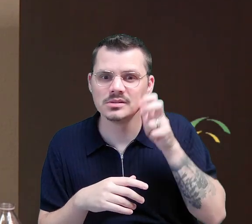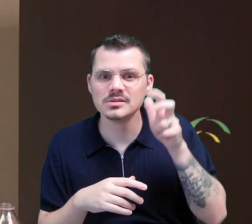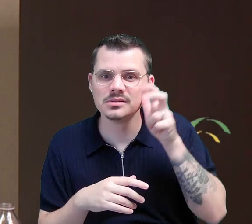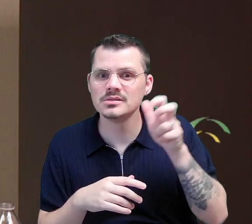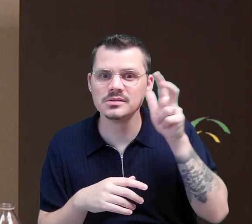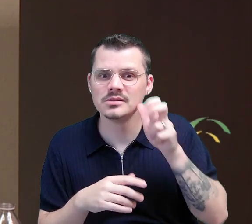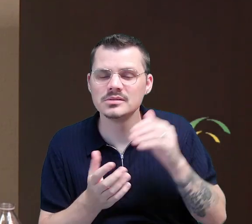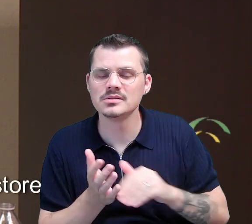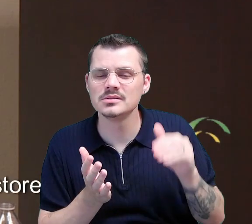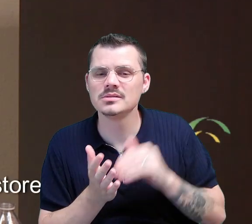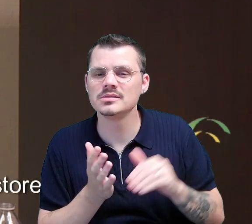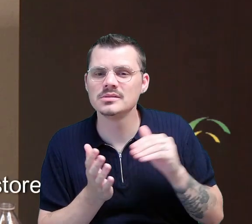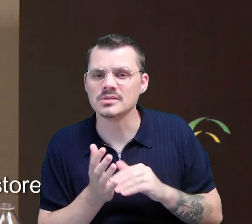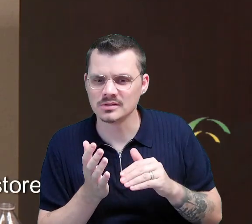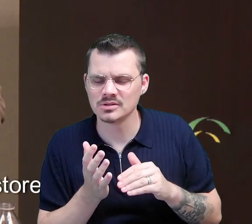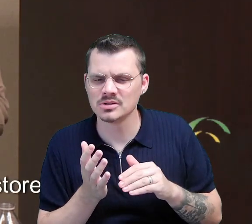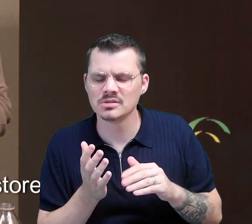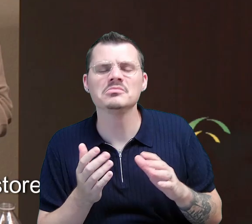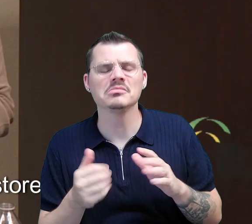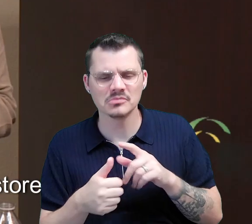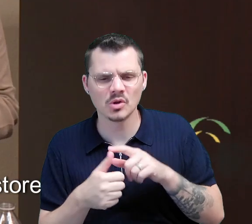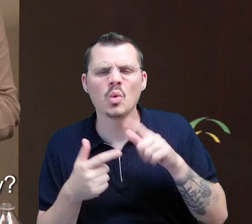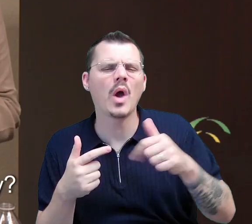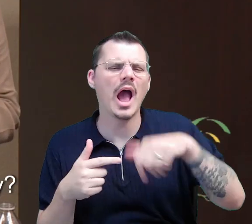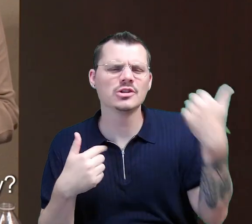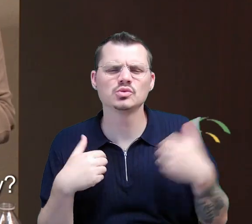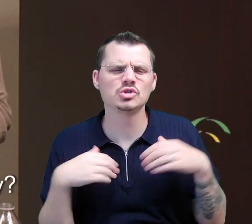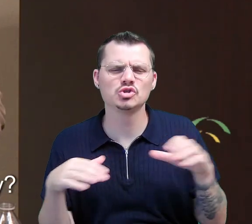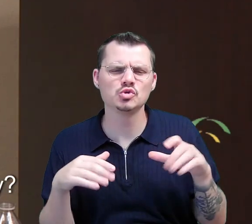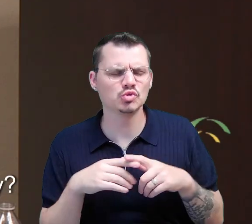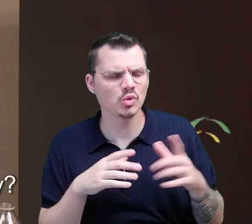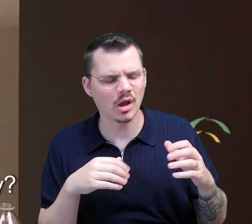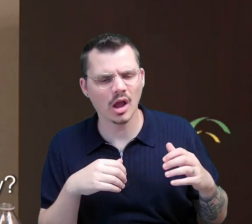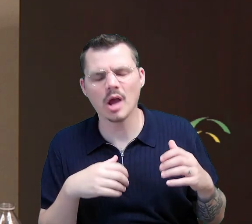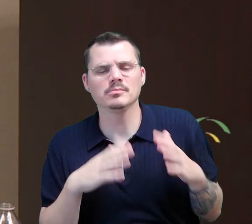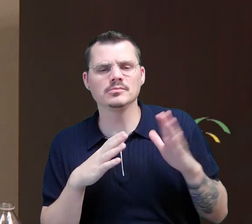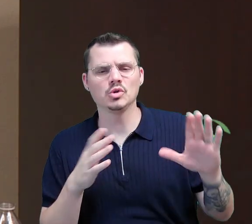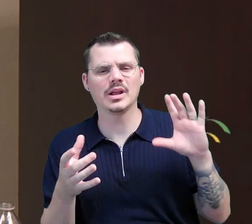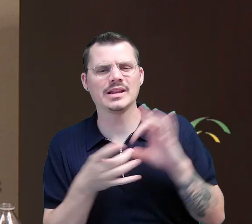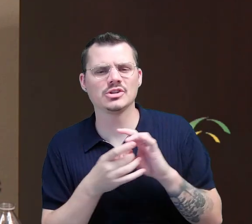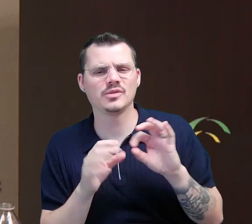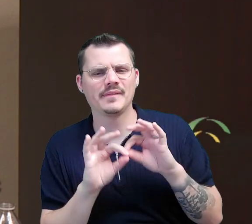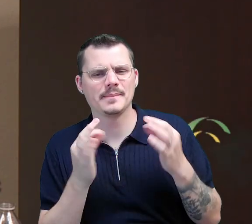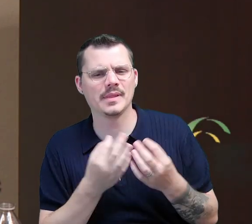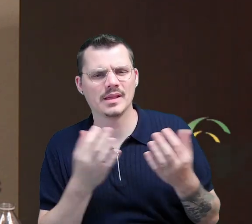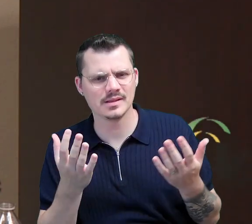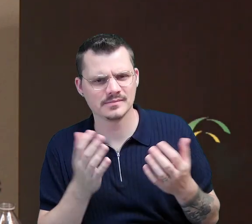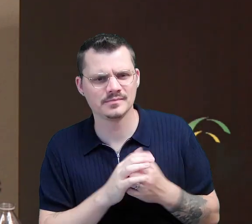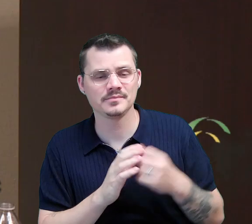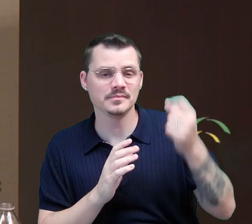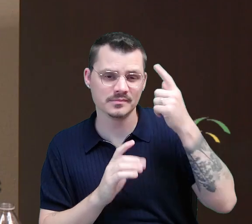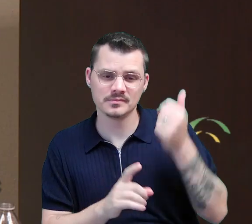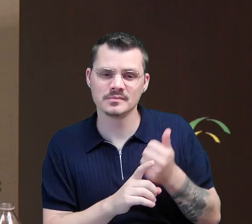tape. Well, what else can we do to help restore her sense of connection and family? Well, like I said,